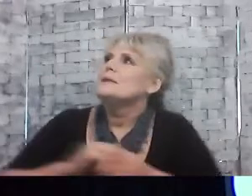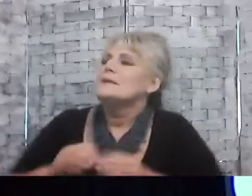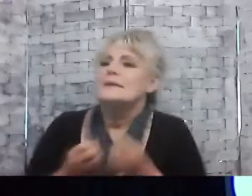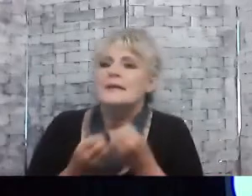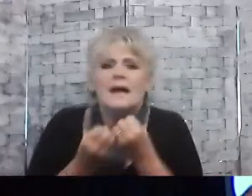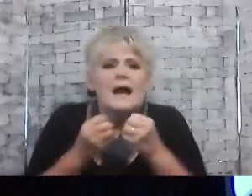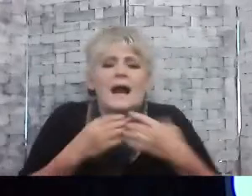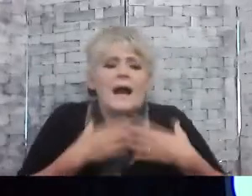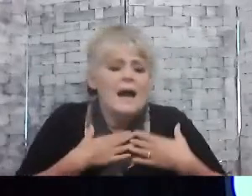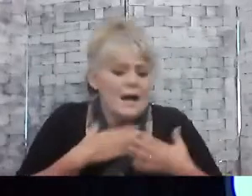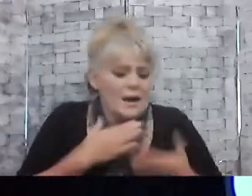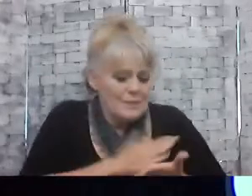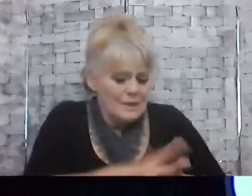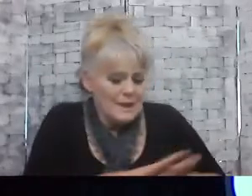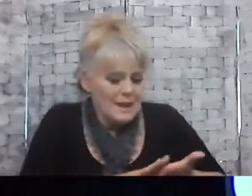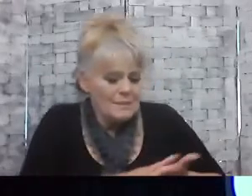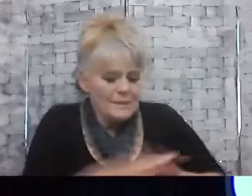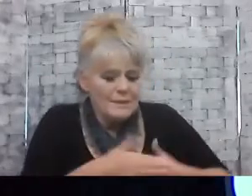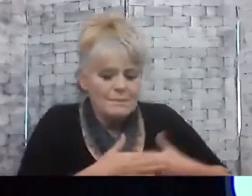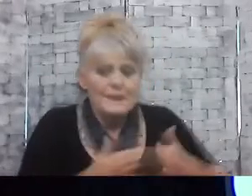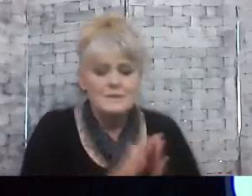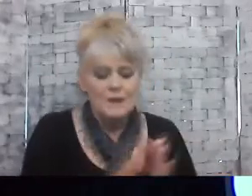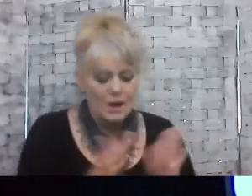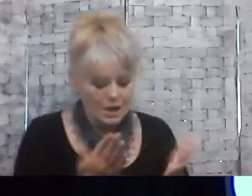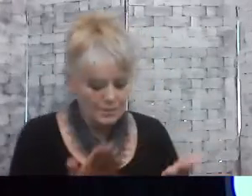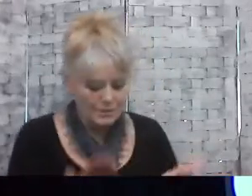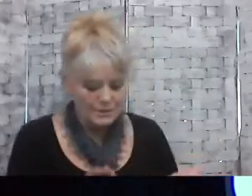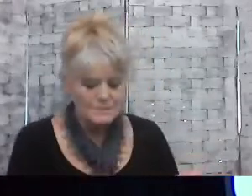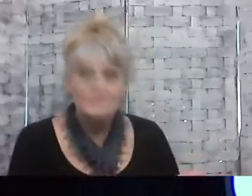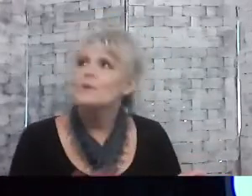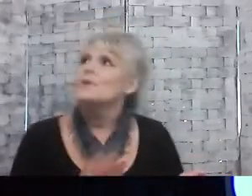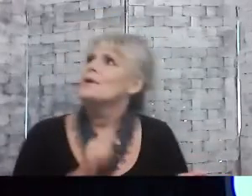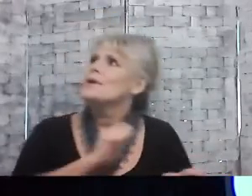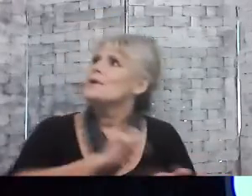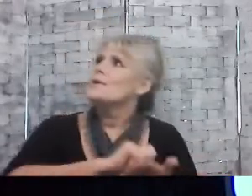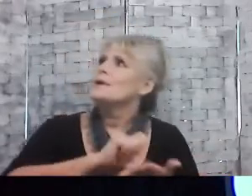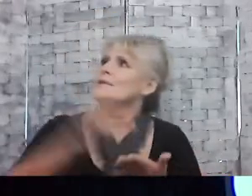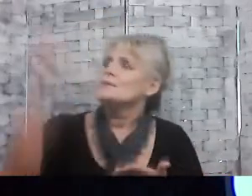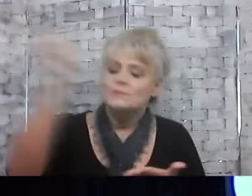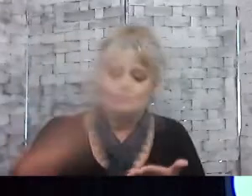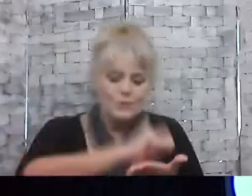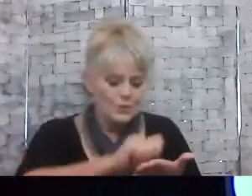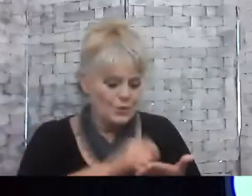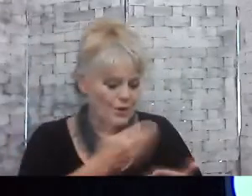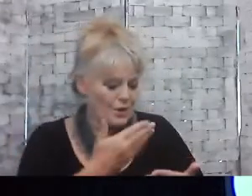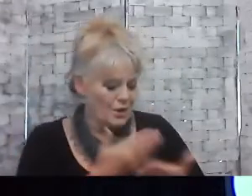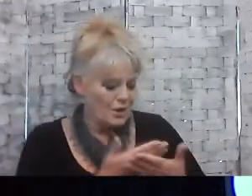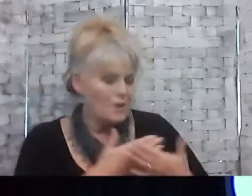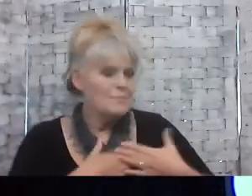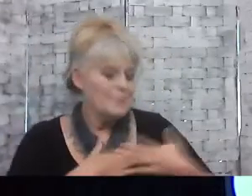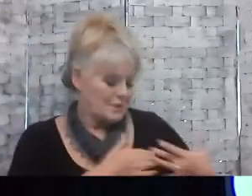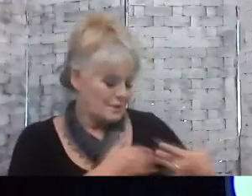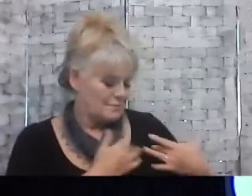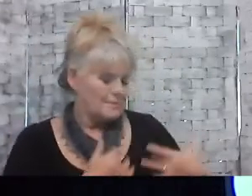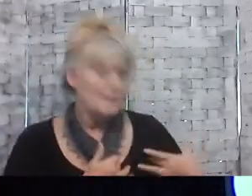I'm an empty page, I'm an open book, write your story.